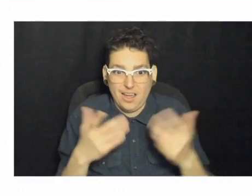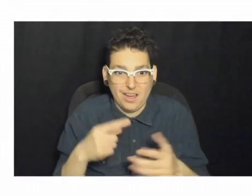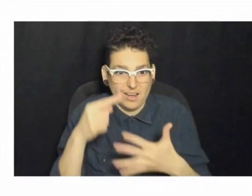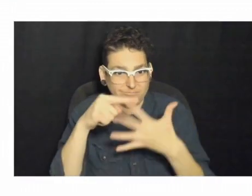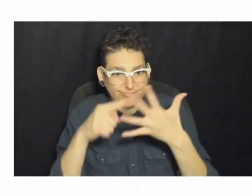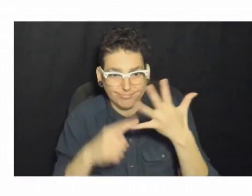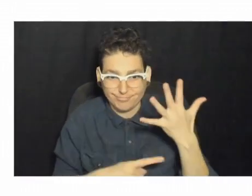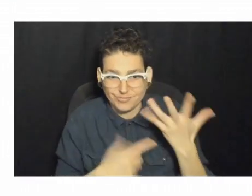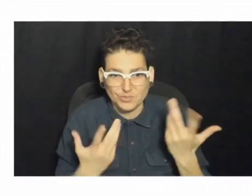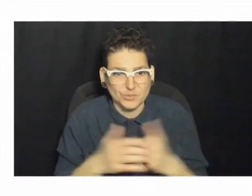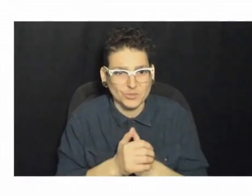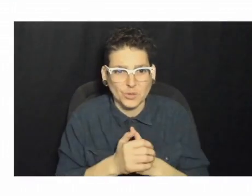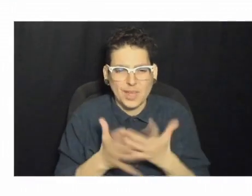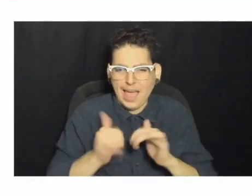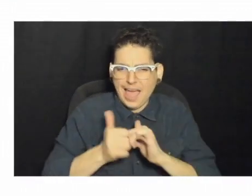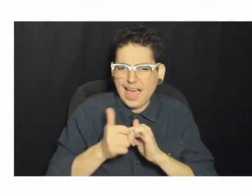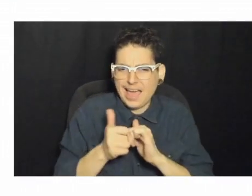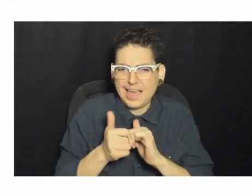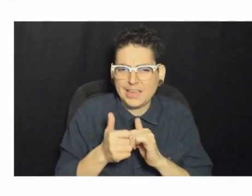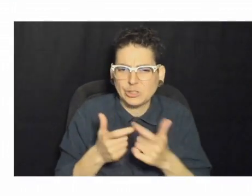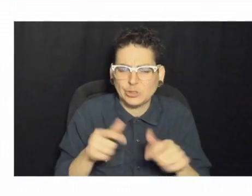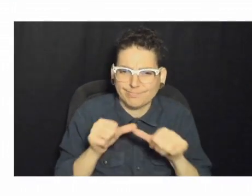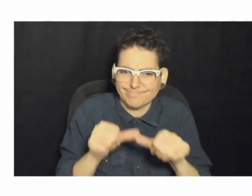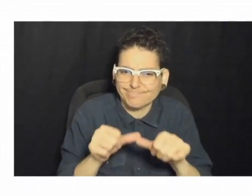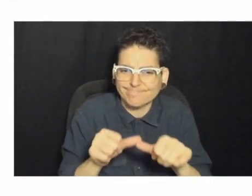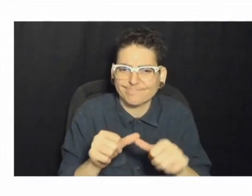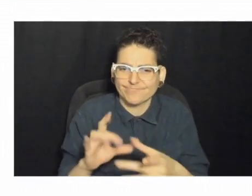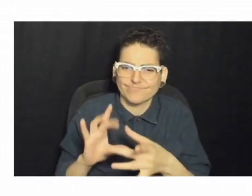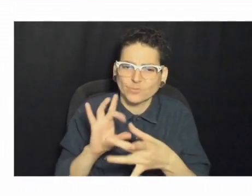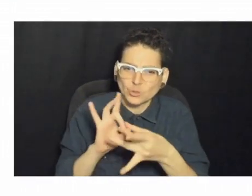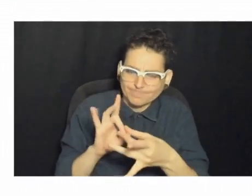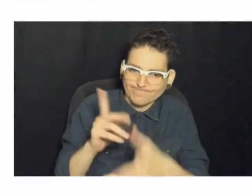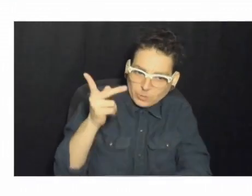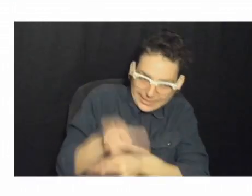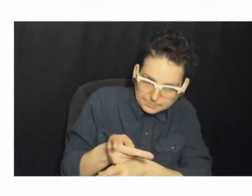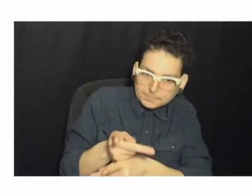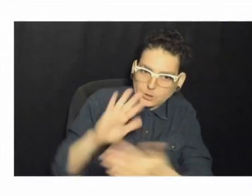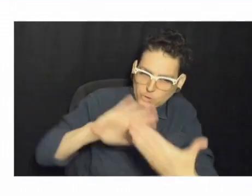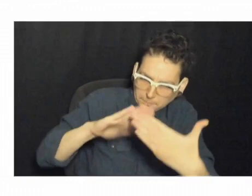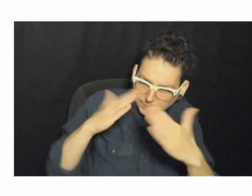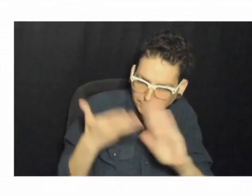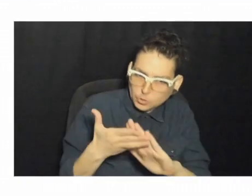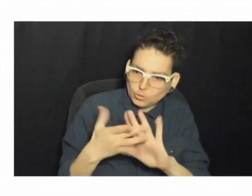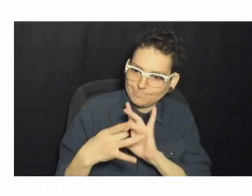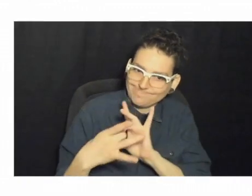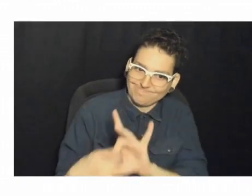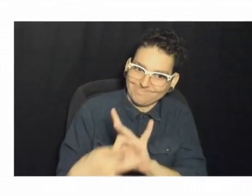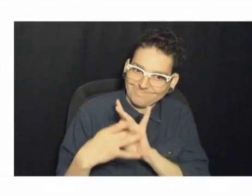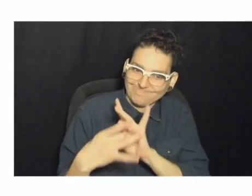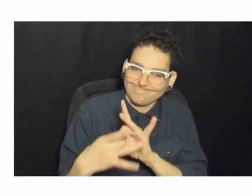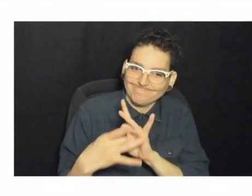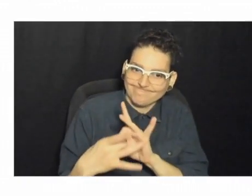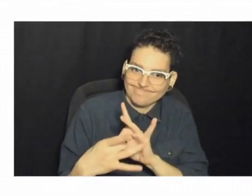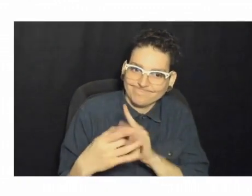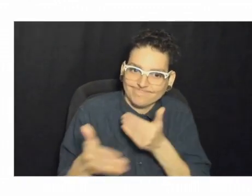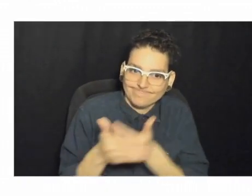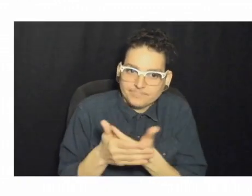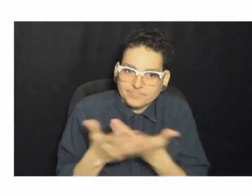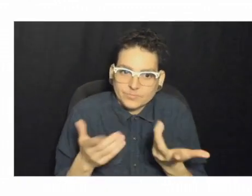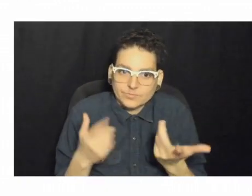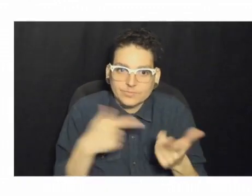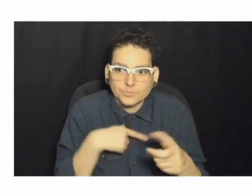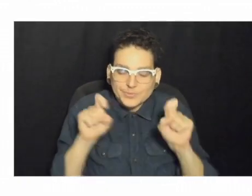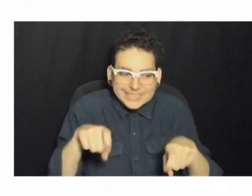community relationships when maybe you don't have as much to offer? Maybe you figure out ways to interact with community organizations so